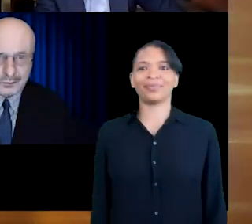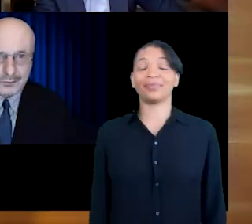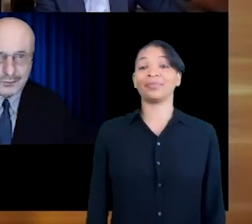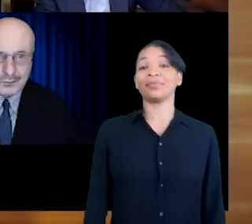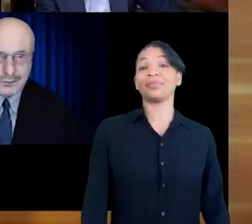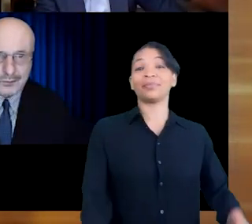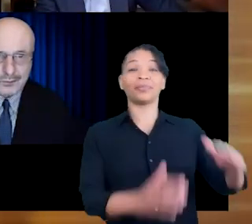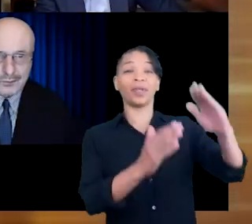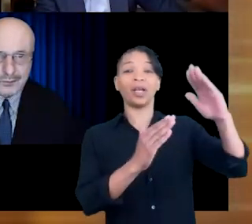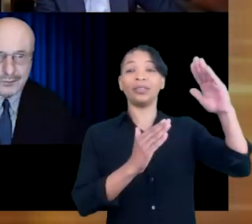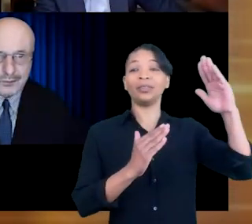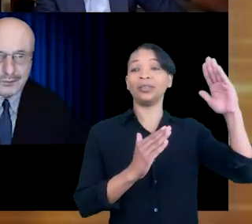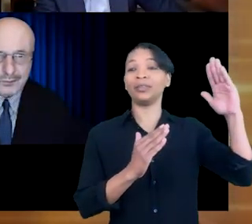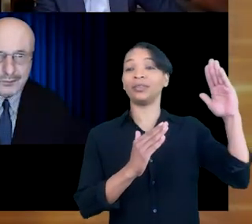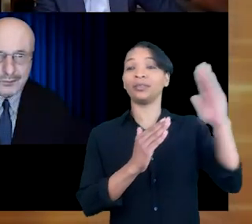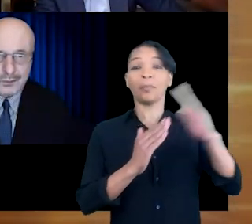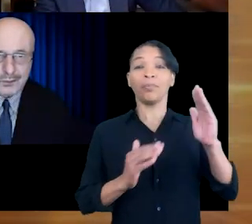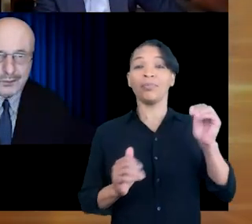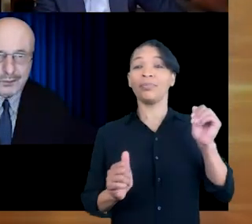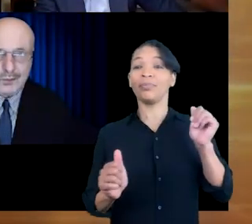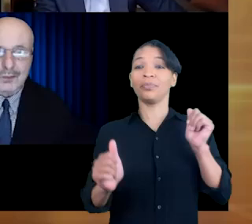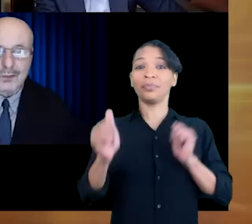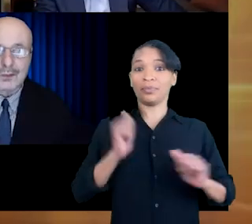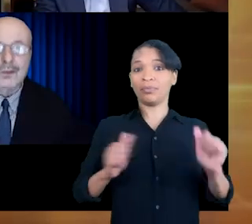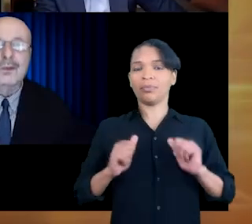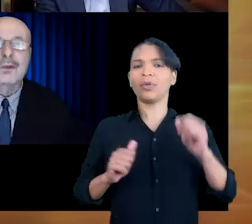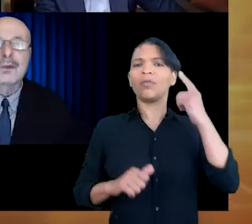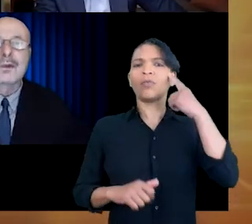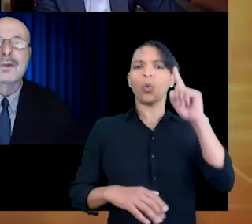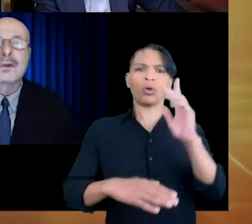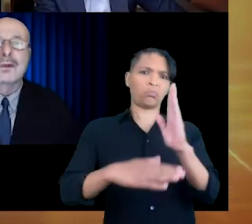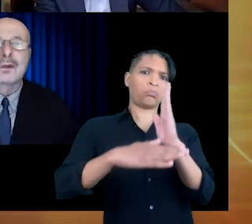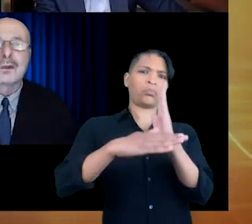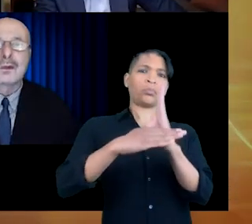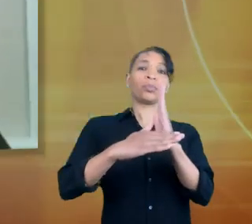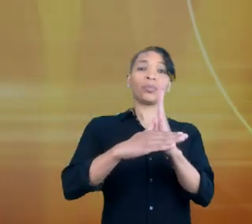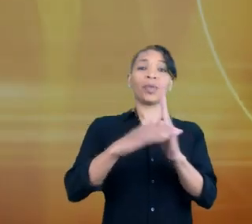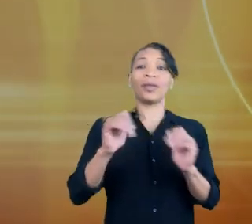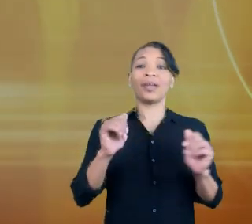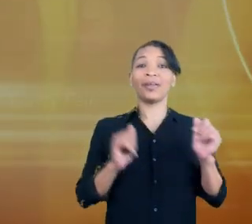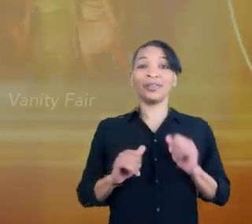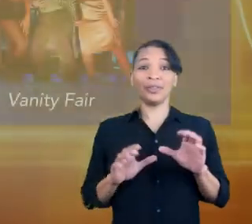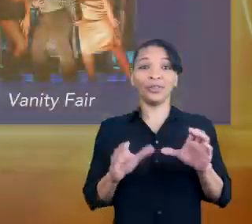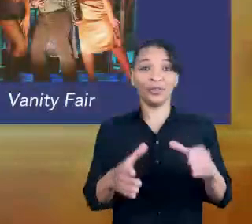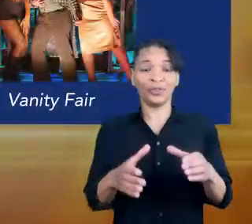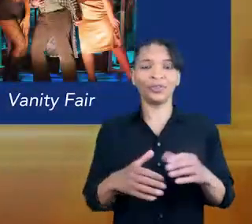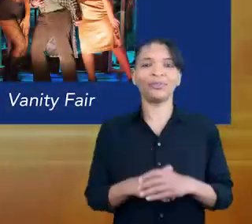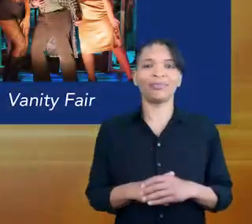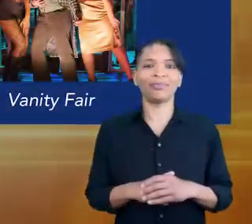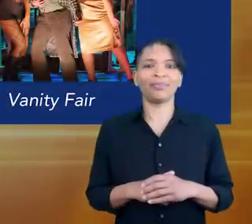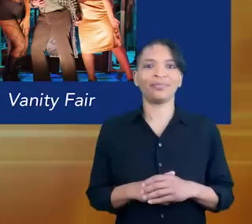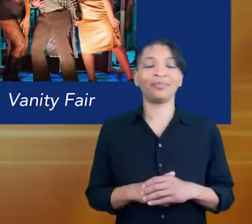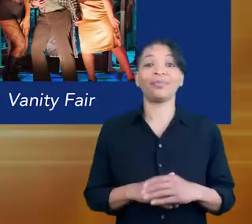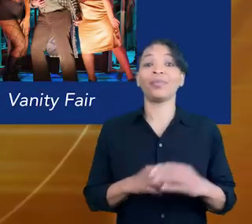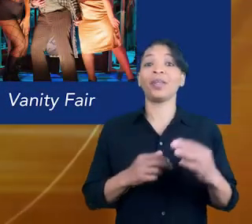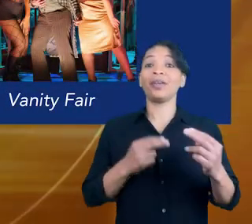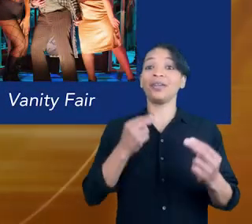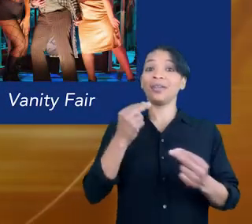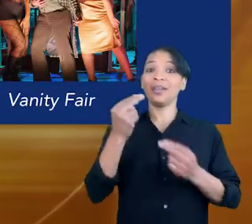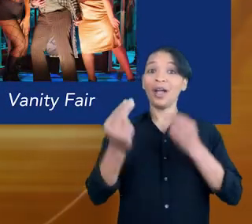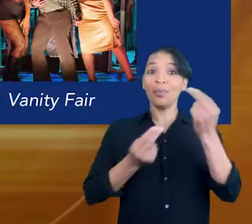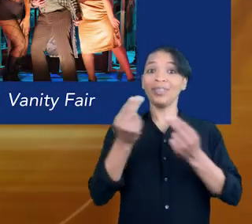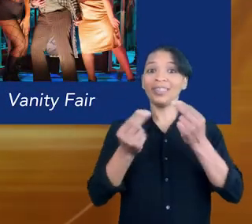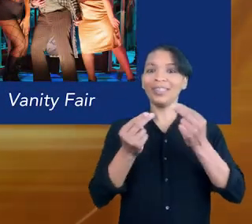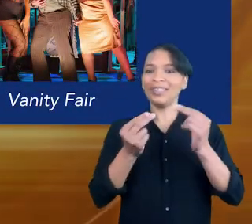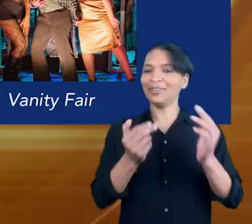The nominees for Outstanding Production by a Mid-Sized Theater are Passover, Speakeasy Stage